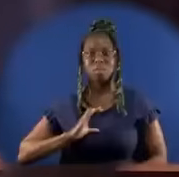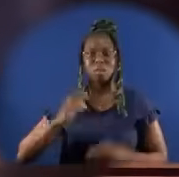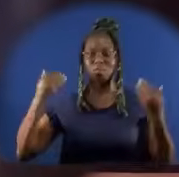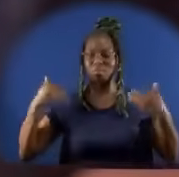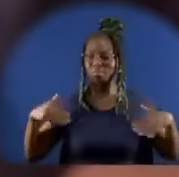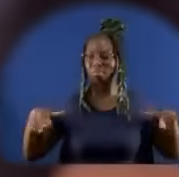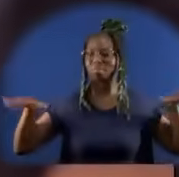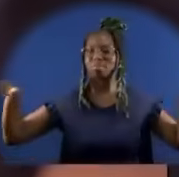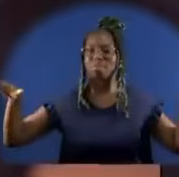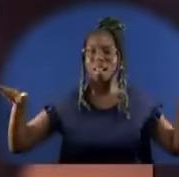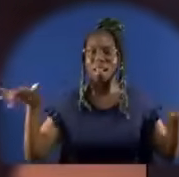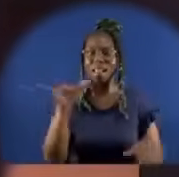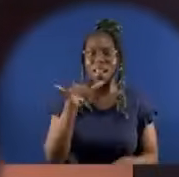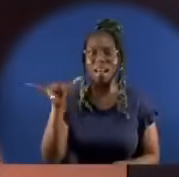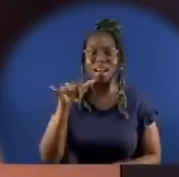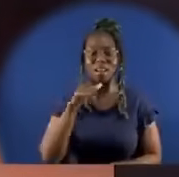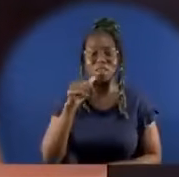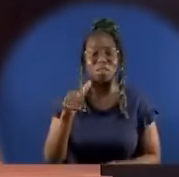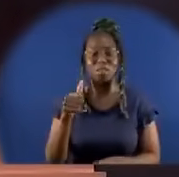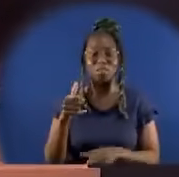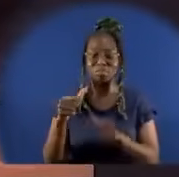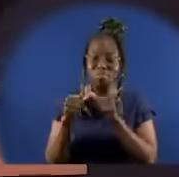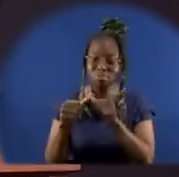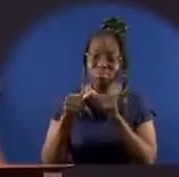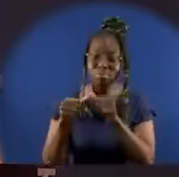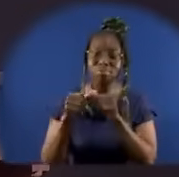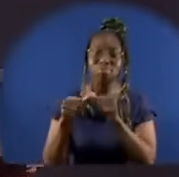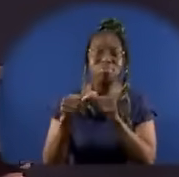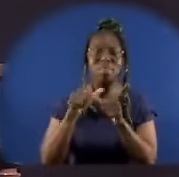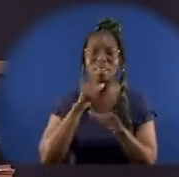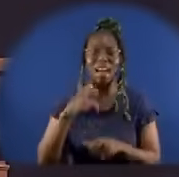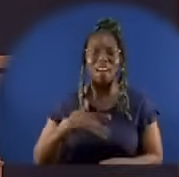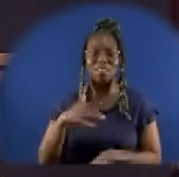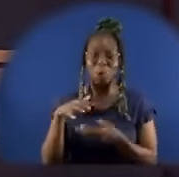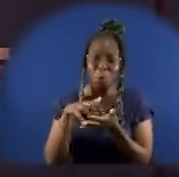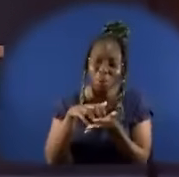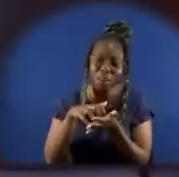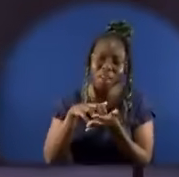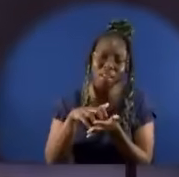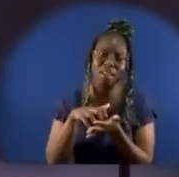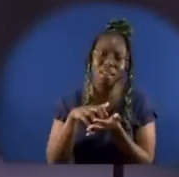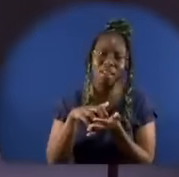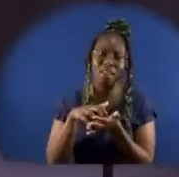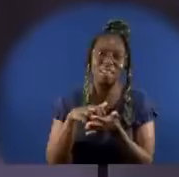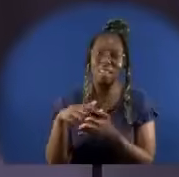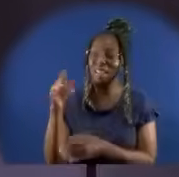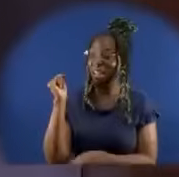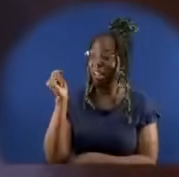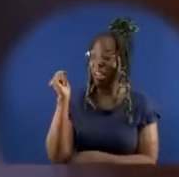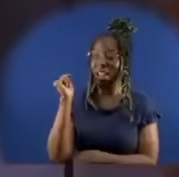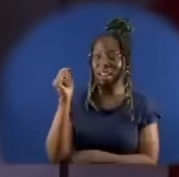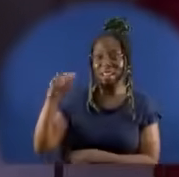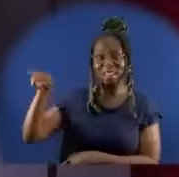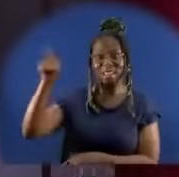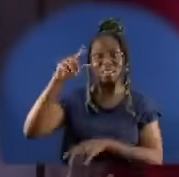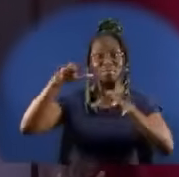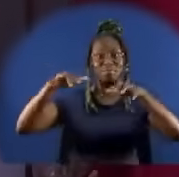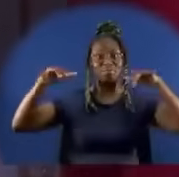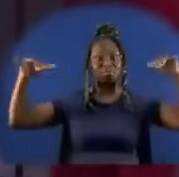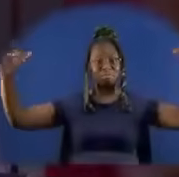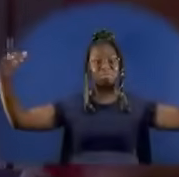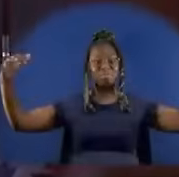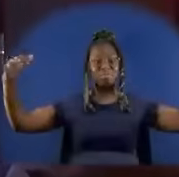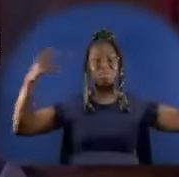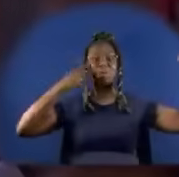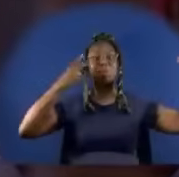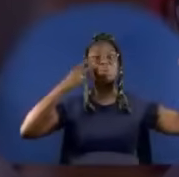They'll run and not get weary, and they'll walk and not faint. Is there a witness up there in that balcony who's seen the Lord do